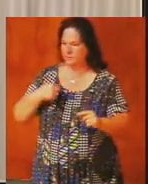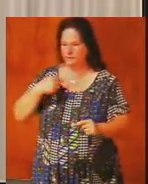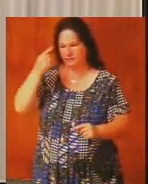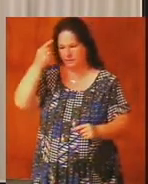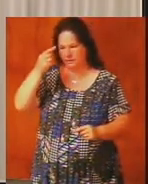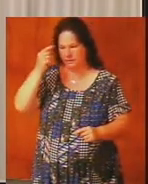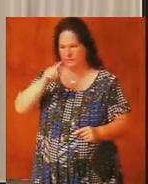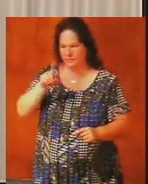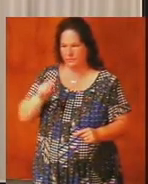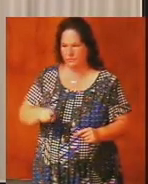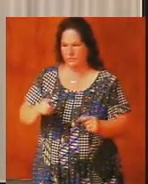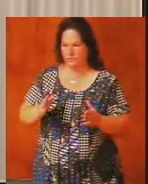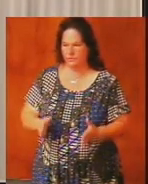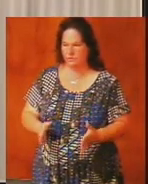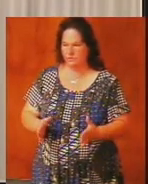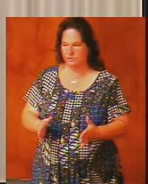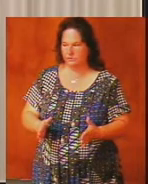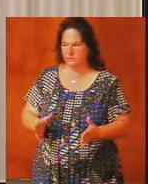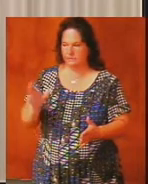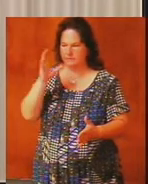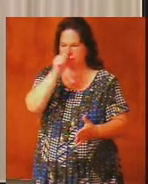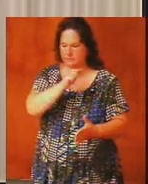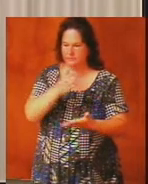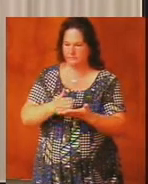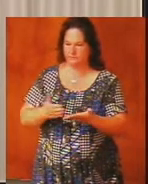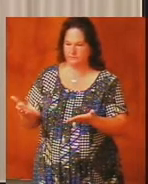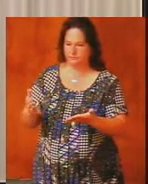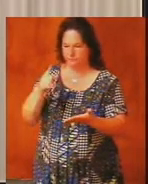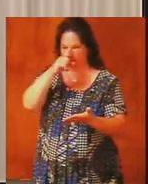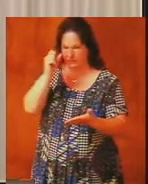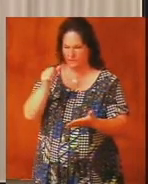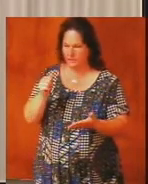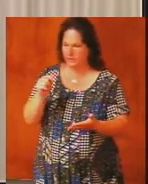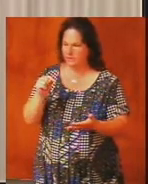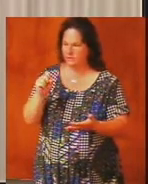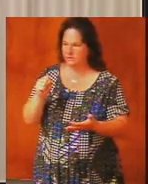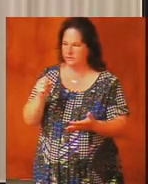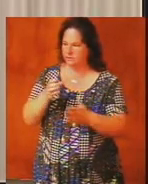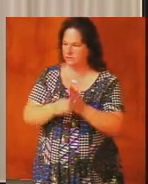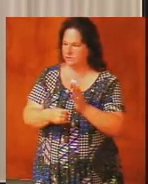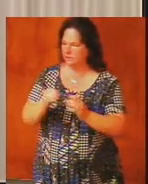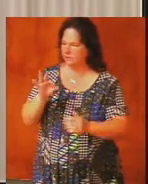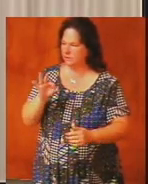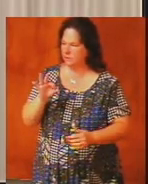has overlooked something. Because in Acts chapter 9,